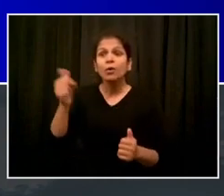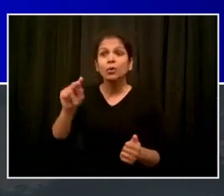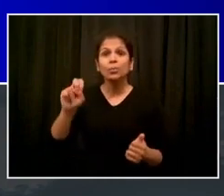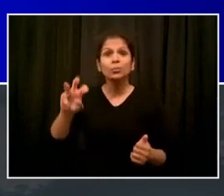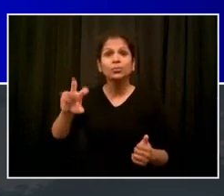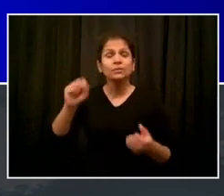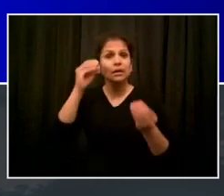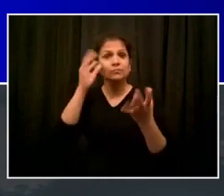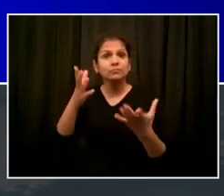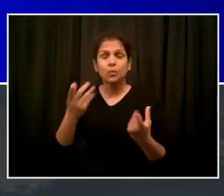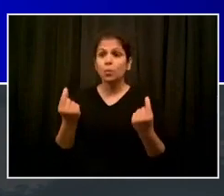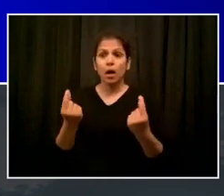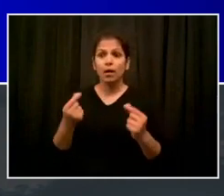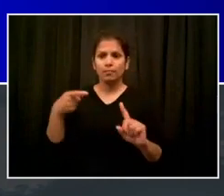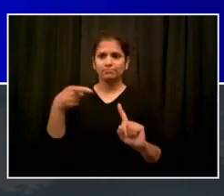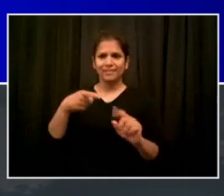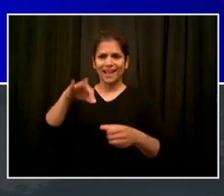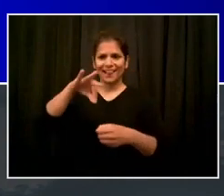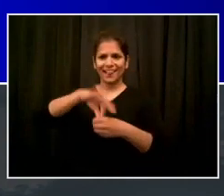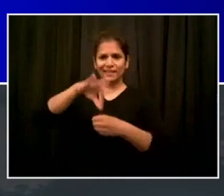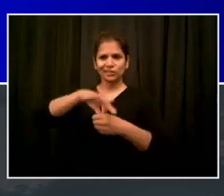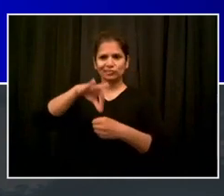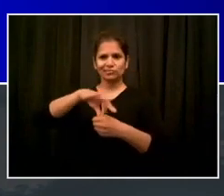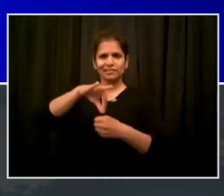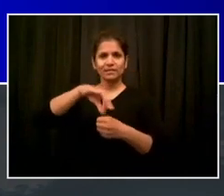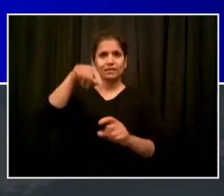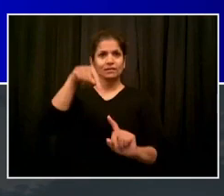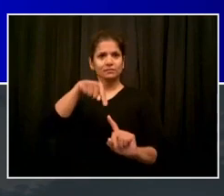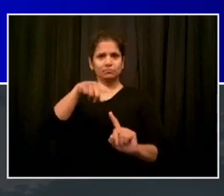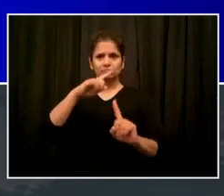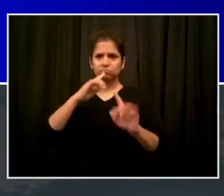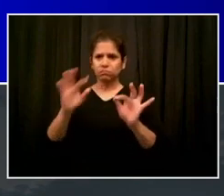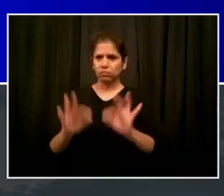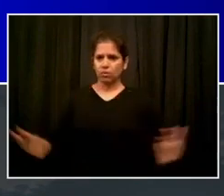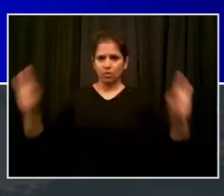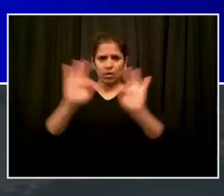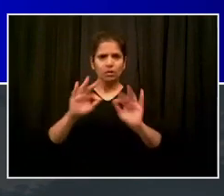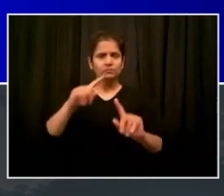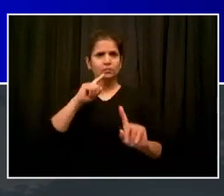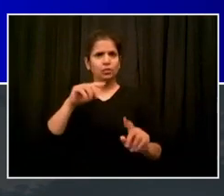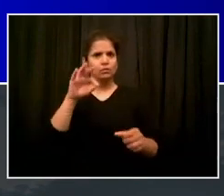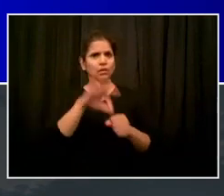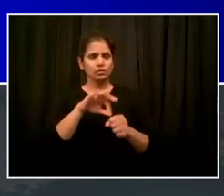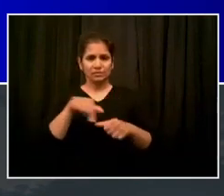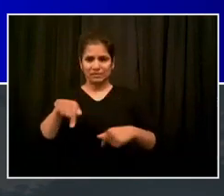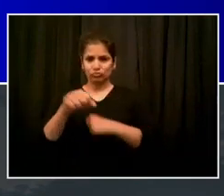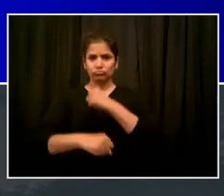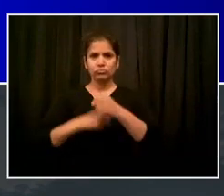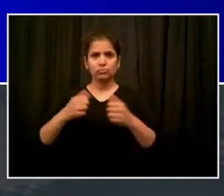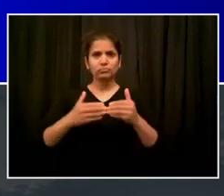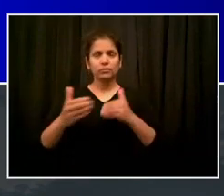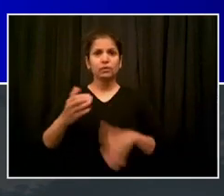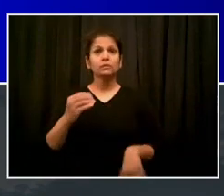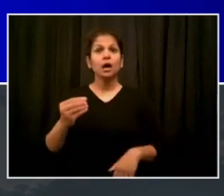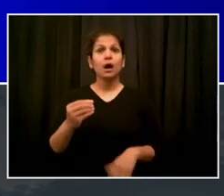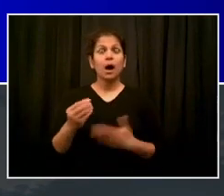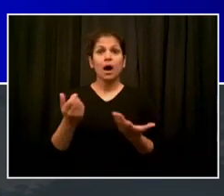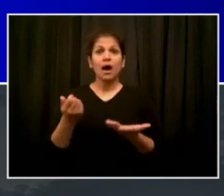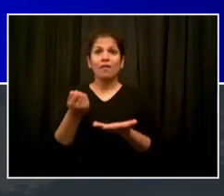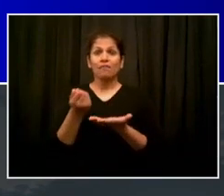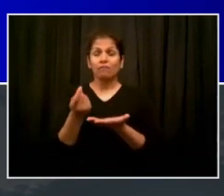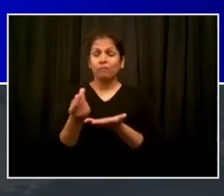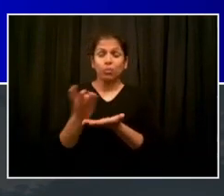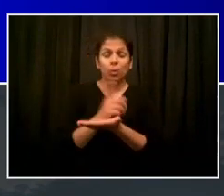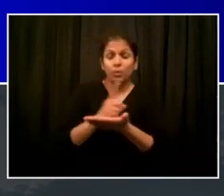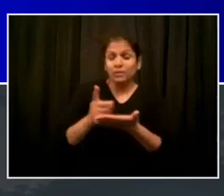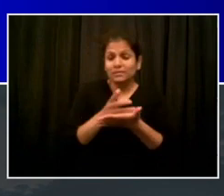election year, and there's an election coming up in just a matter of weeks. The New York primary is